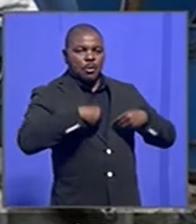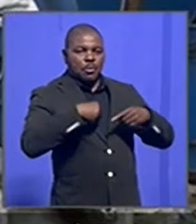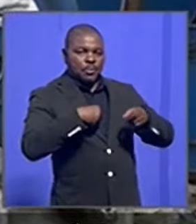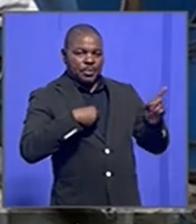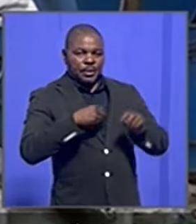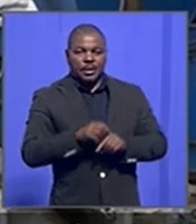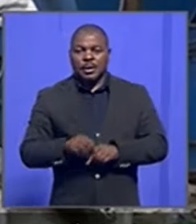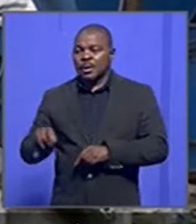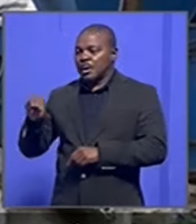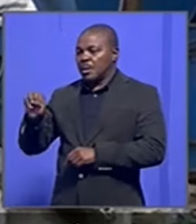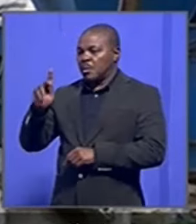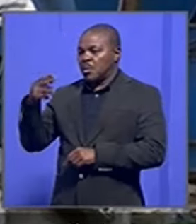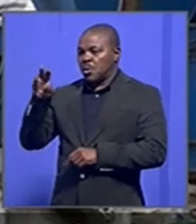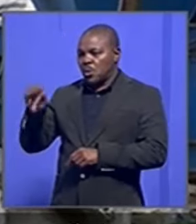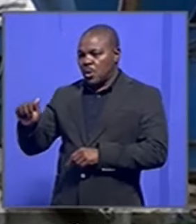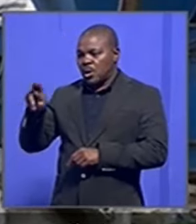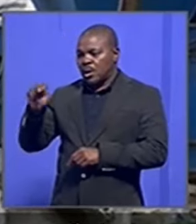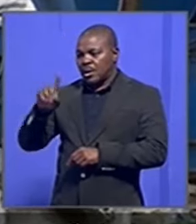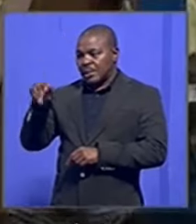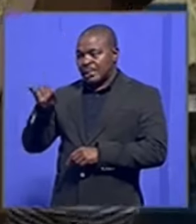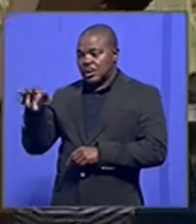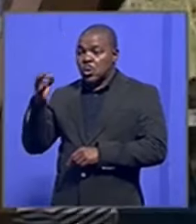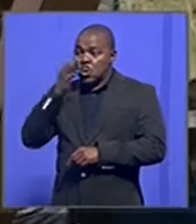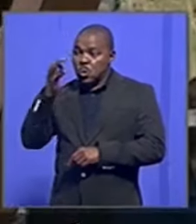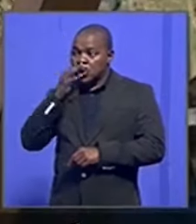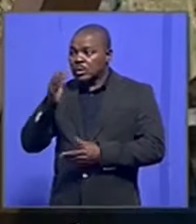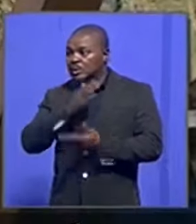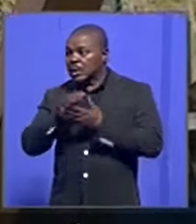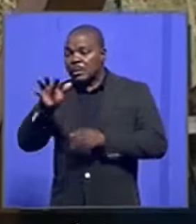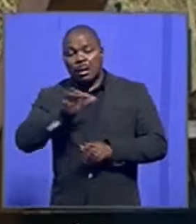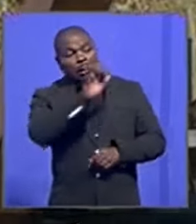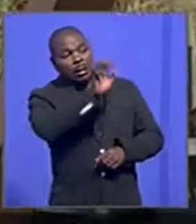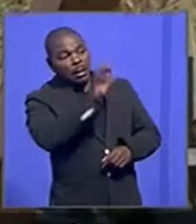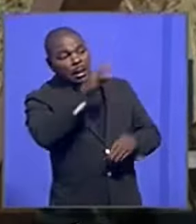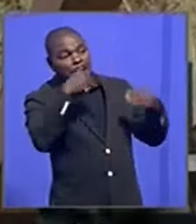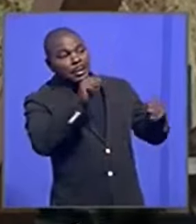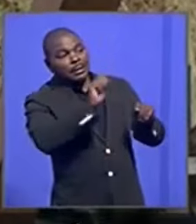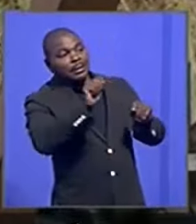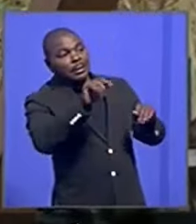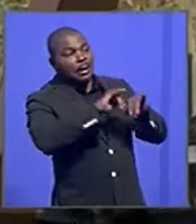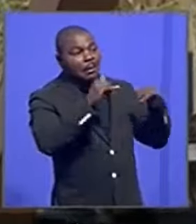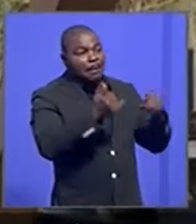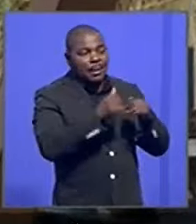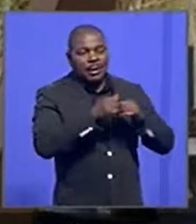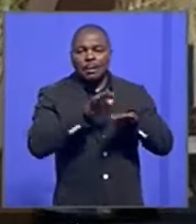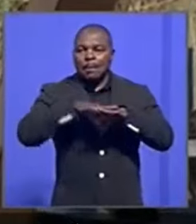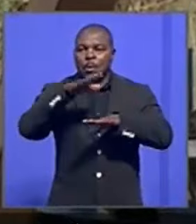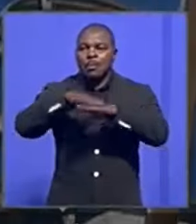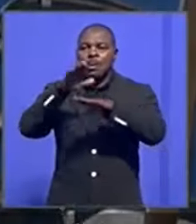mkhonazi dikgetse tsa go batla madi ka dikgoka go tswa mo ditlamong ditweletse go tlatloga kwa provinceng eno